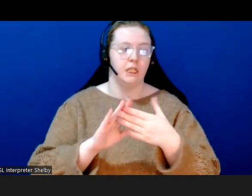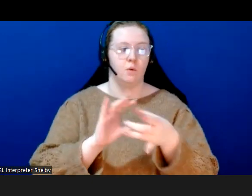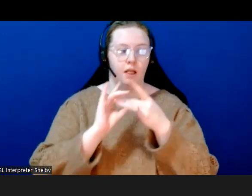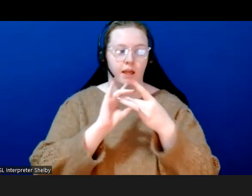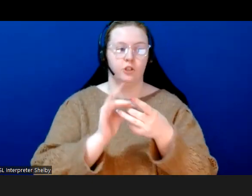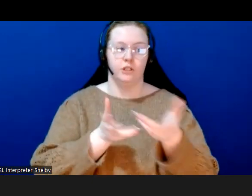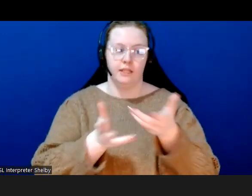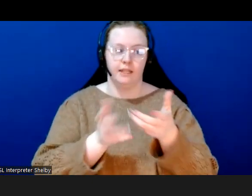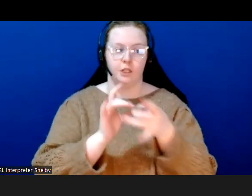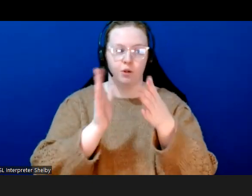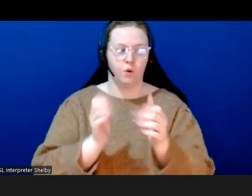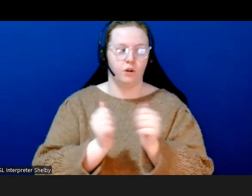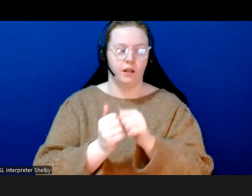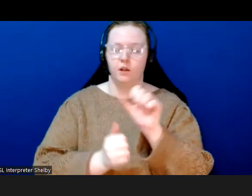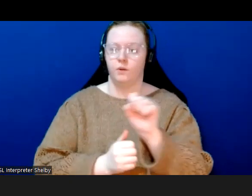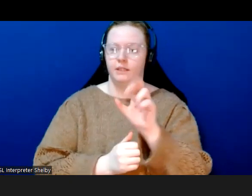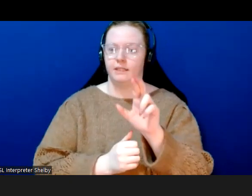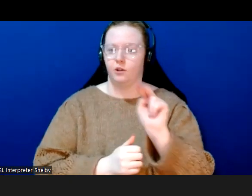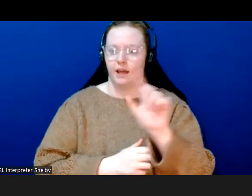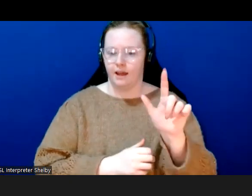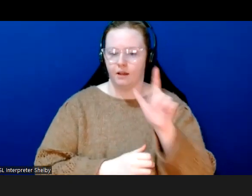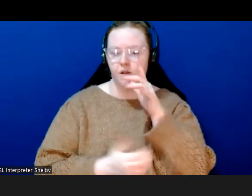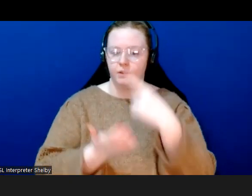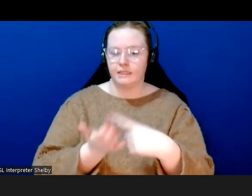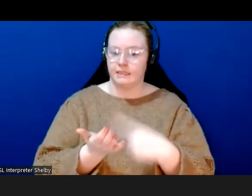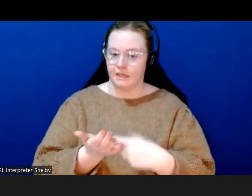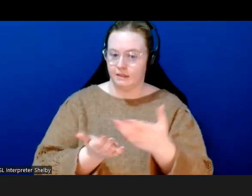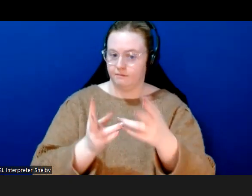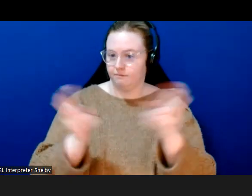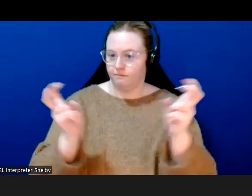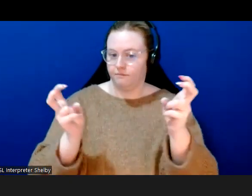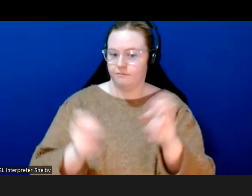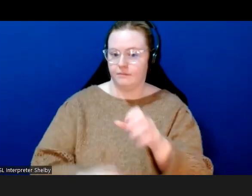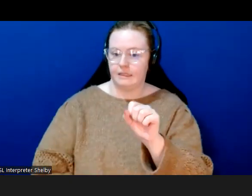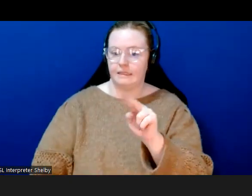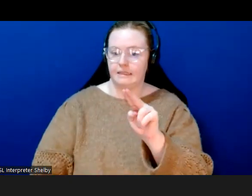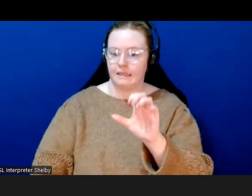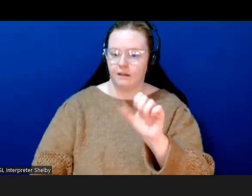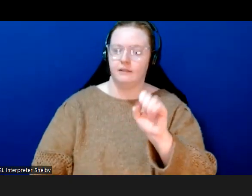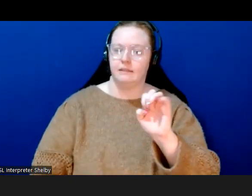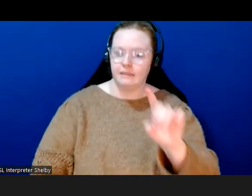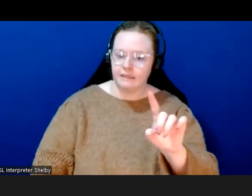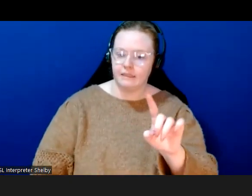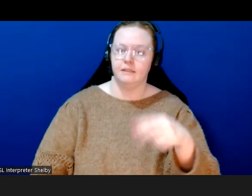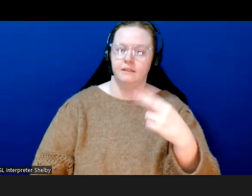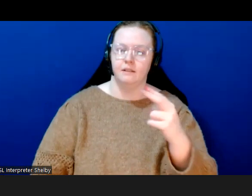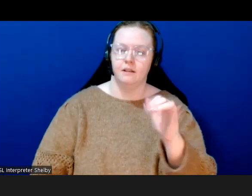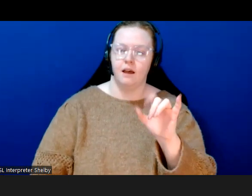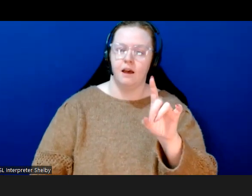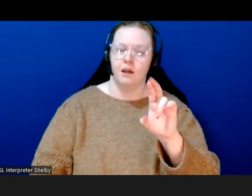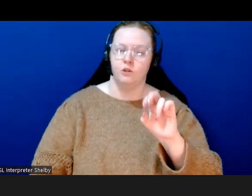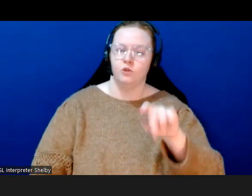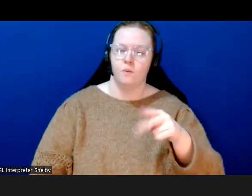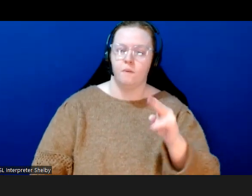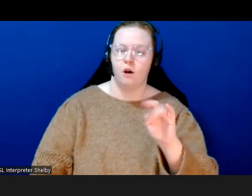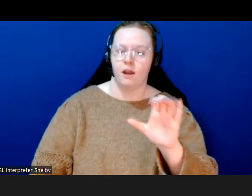About SucSeed, Hydroponic Growing. I'll introduce our guest speakers in a few minutes. Sign language interpretation for our